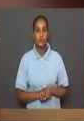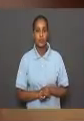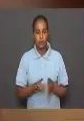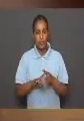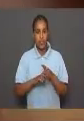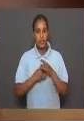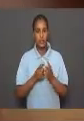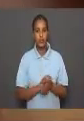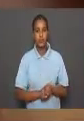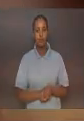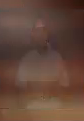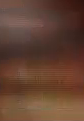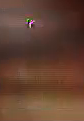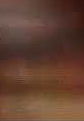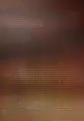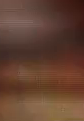Begin.